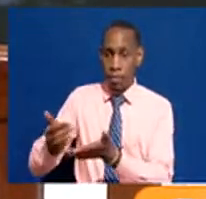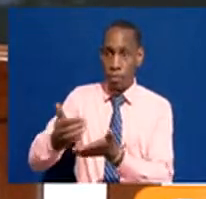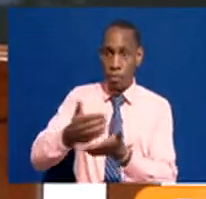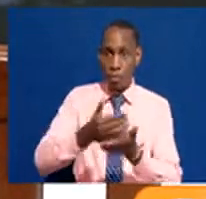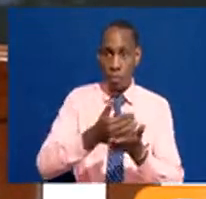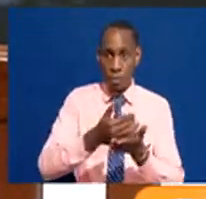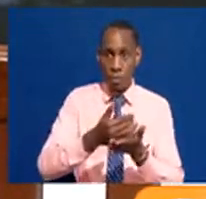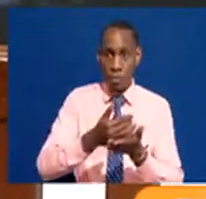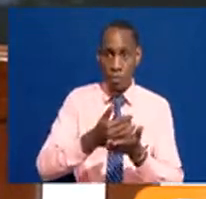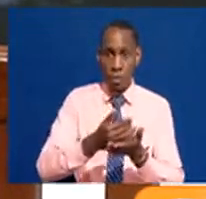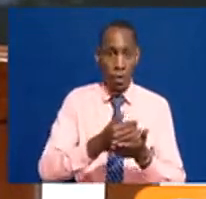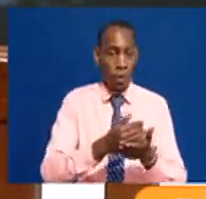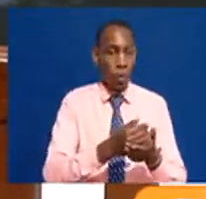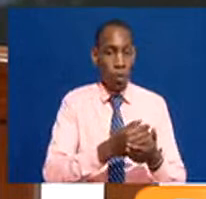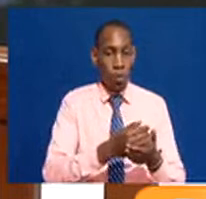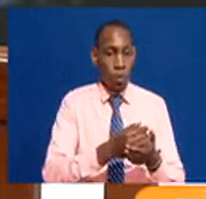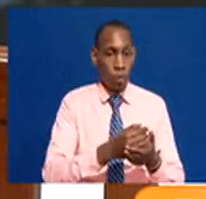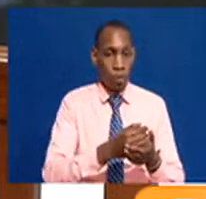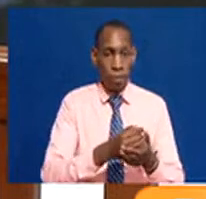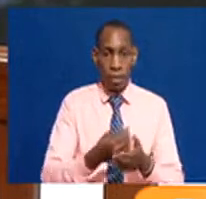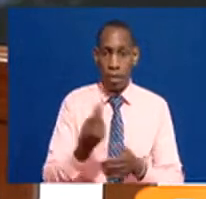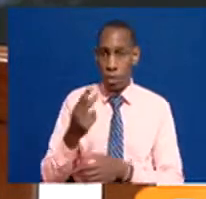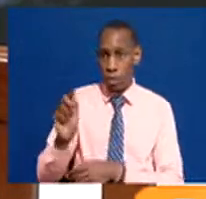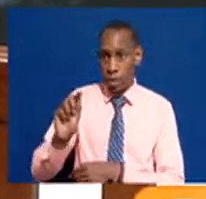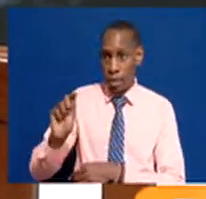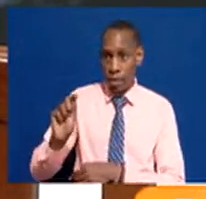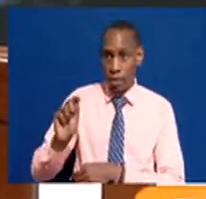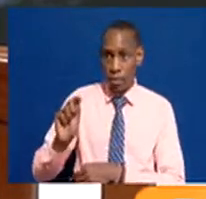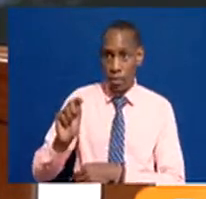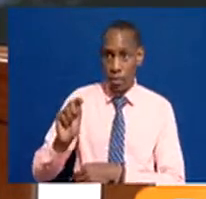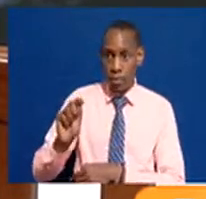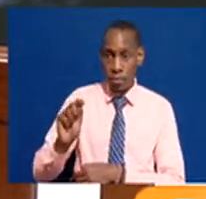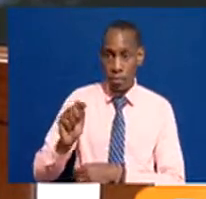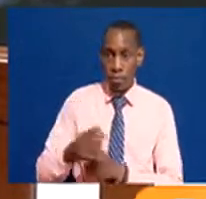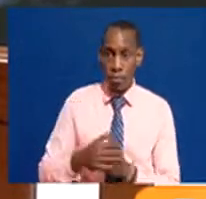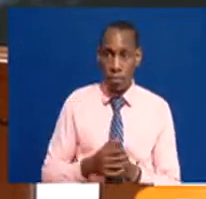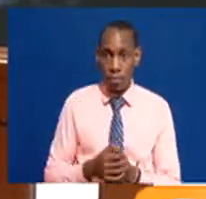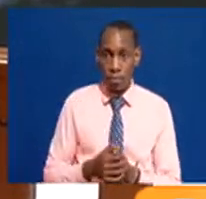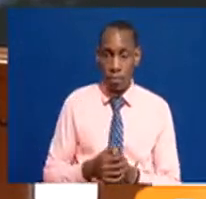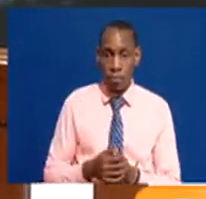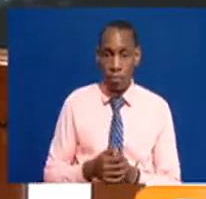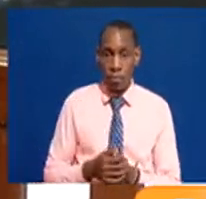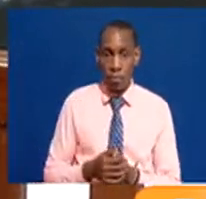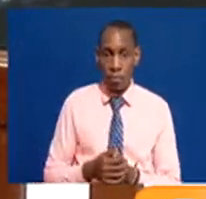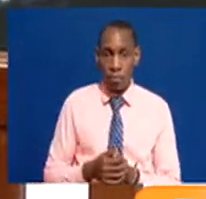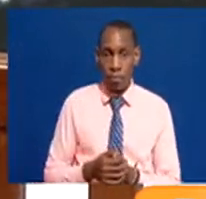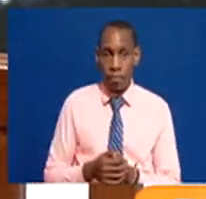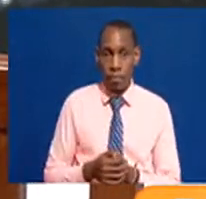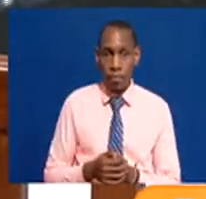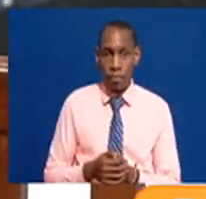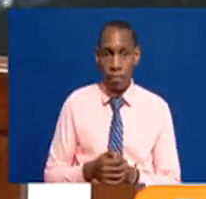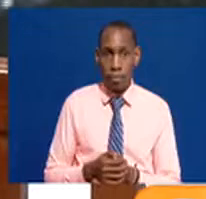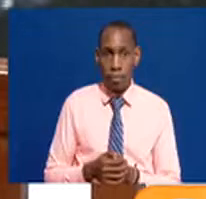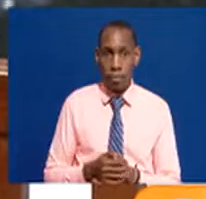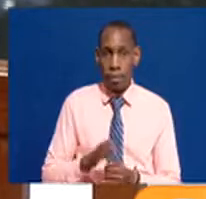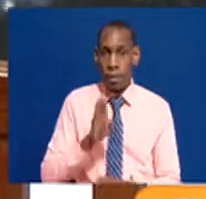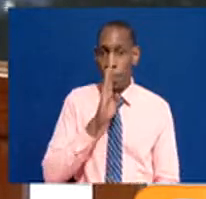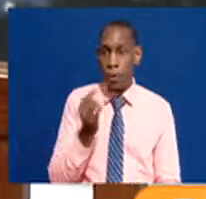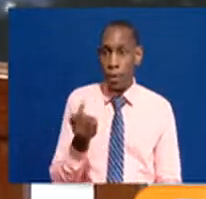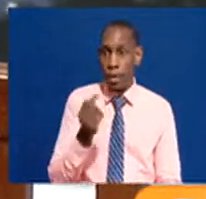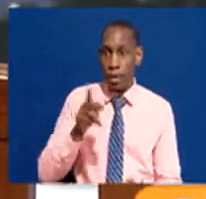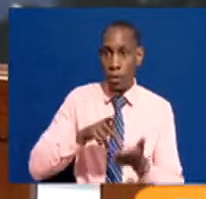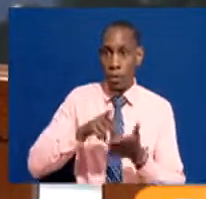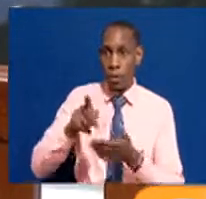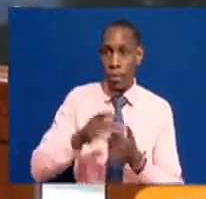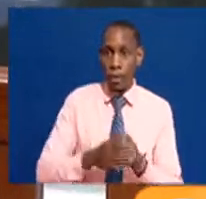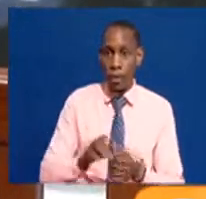is They've done very well. 2 trillion. Yeah. 2 trillion there, 2 point something, I don't know, trillion. Debts alone, you pay